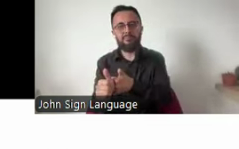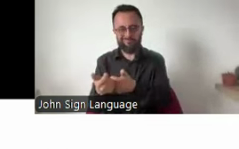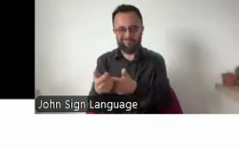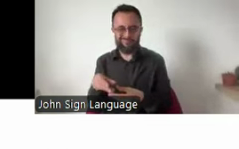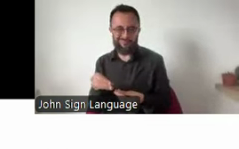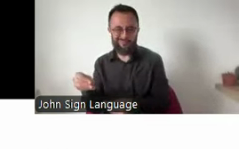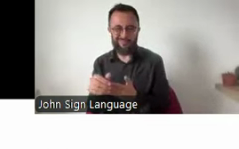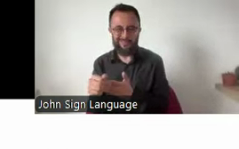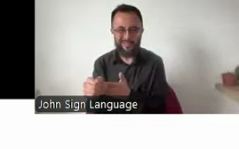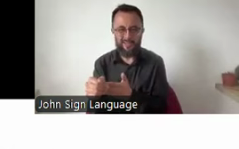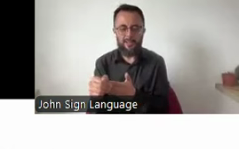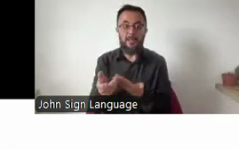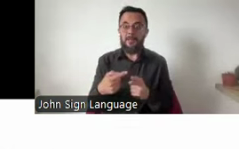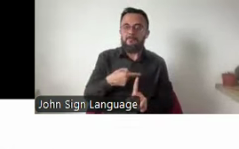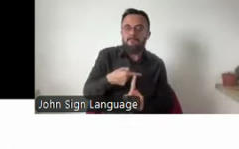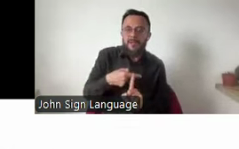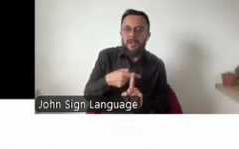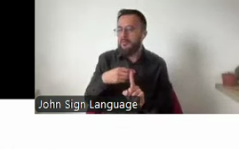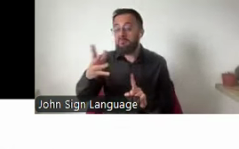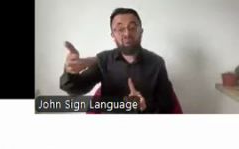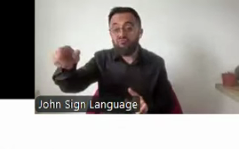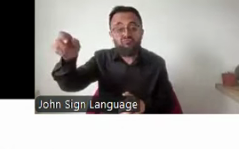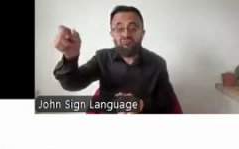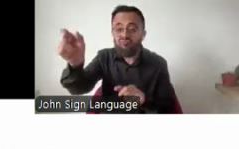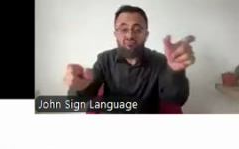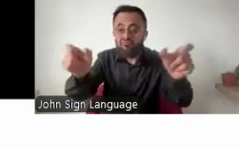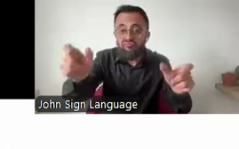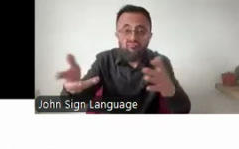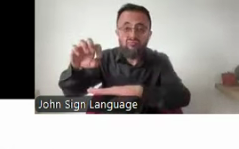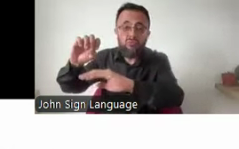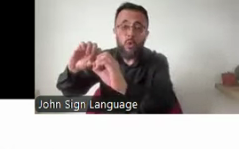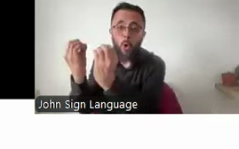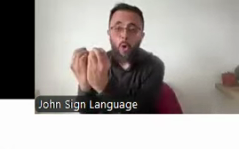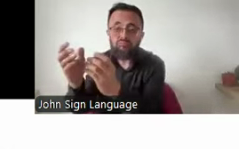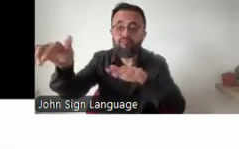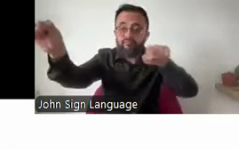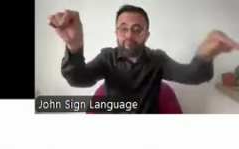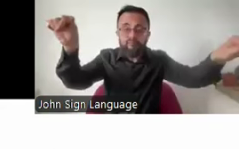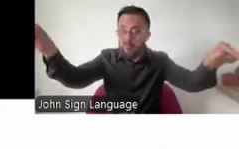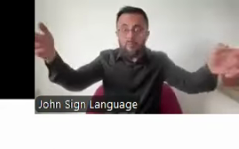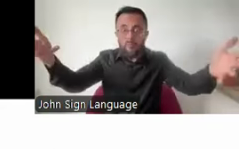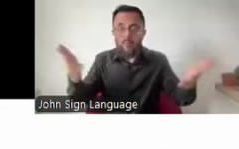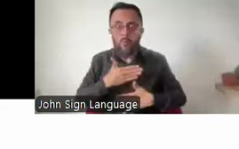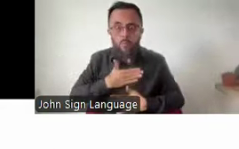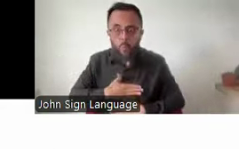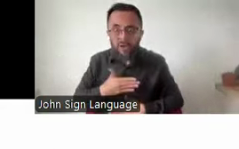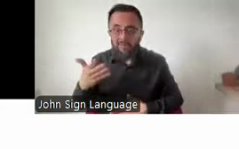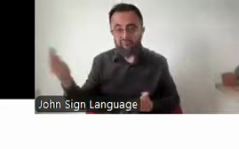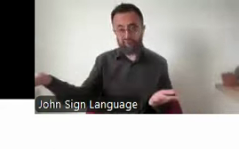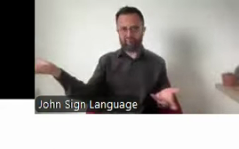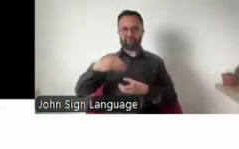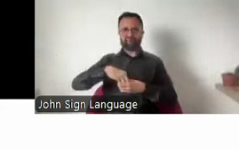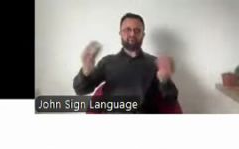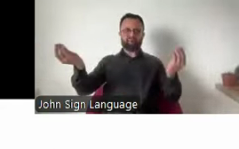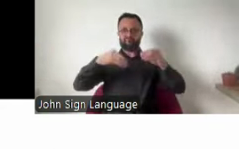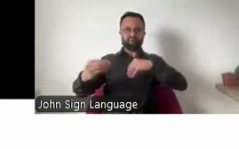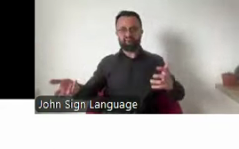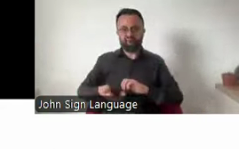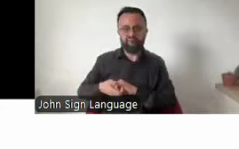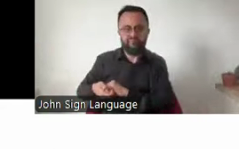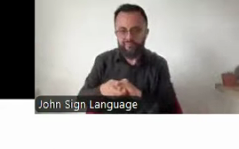And finally, organizing a consultative meeting with everyone to be able to start to